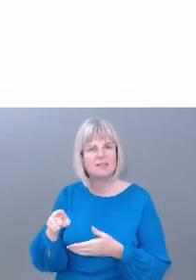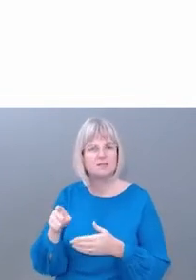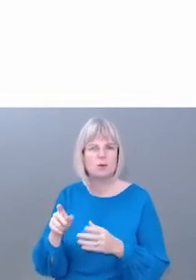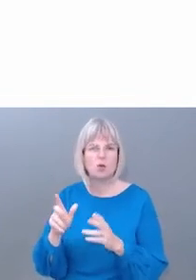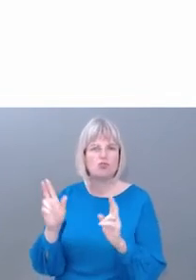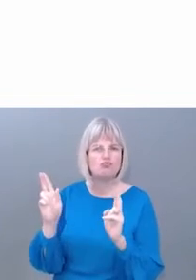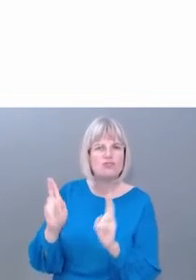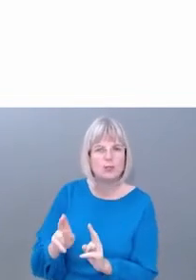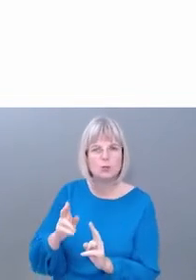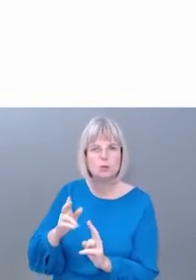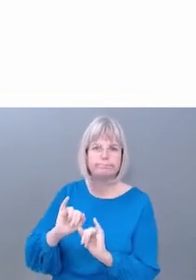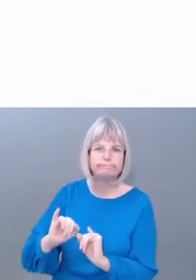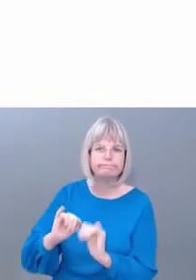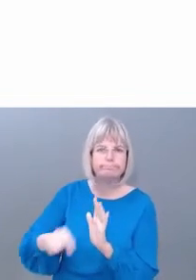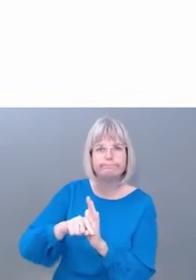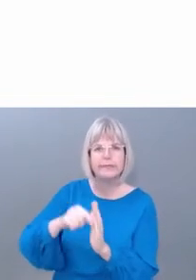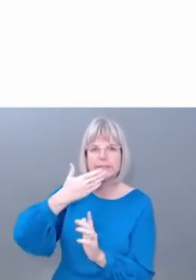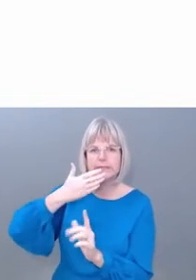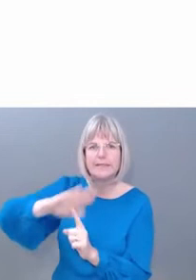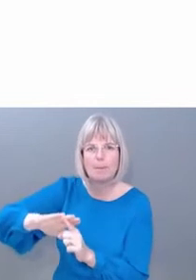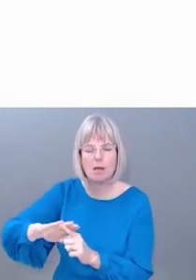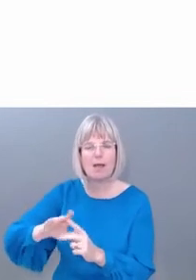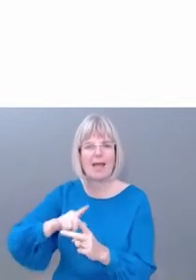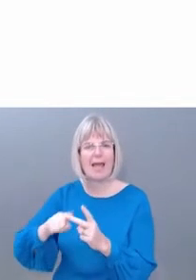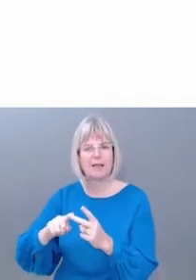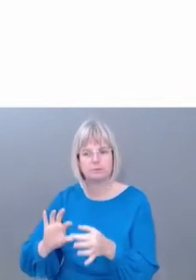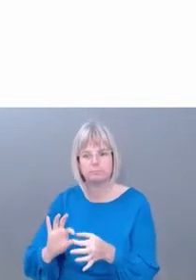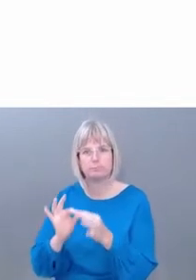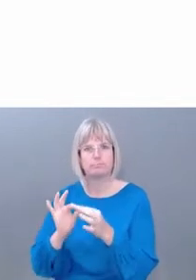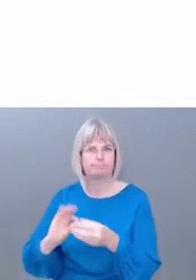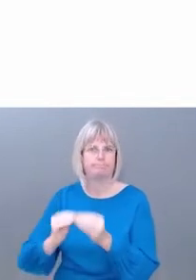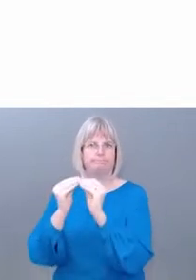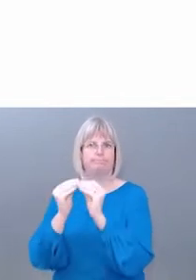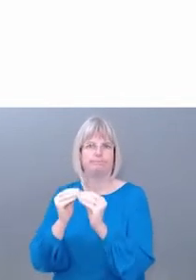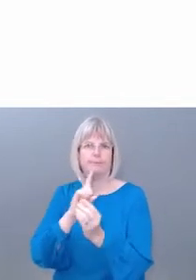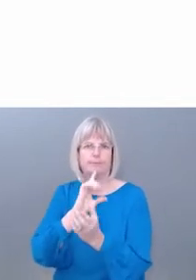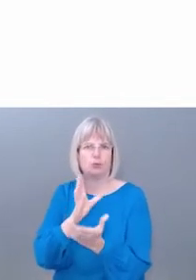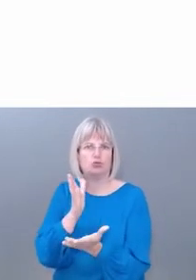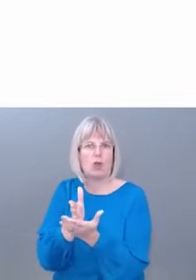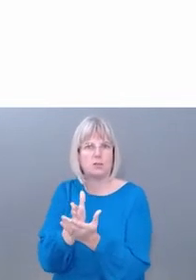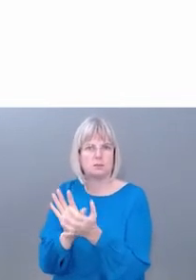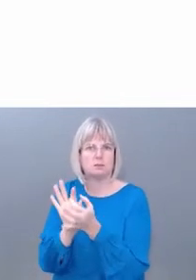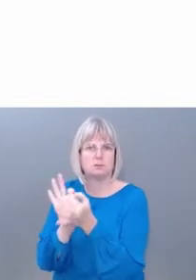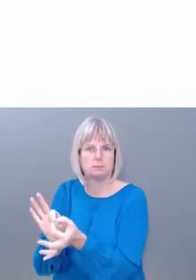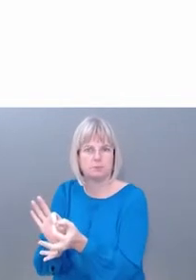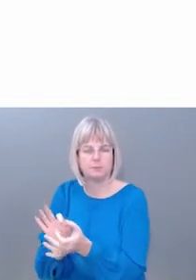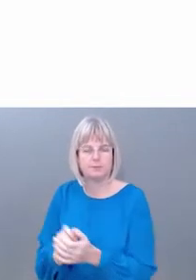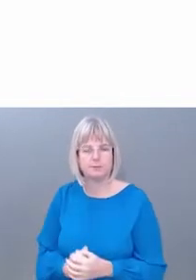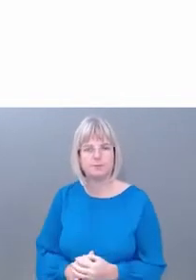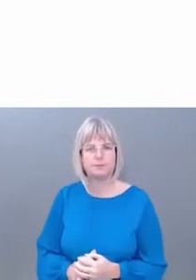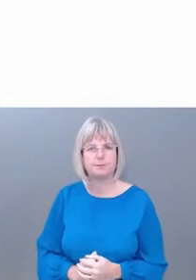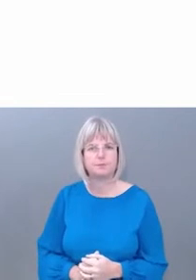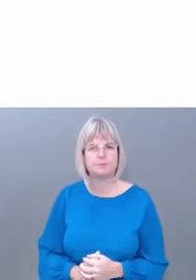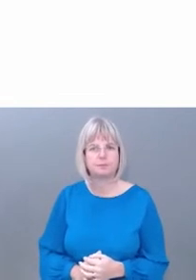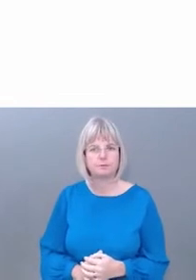trust. We do wider capacity building with grassroots organisations, not just those who are grants recipients. So we're supporting